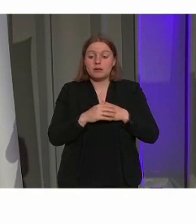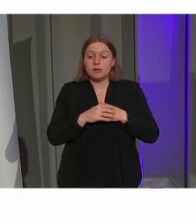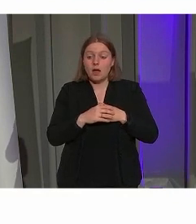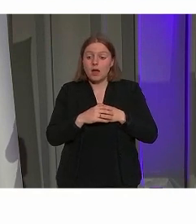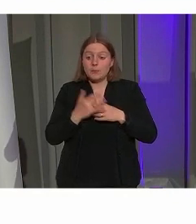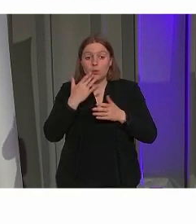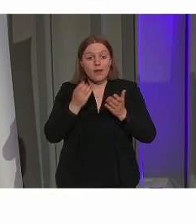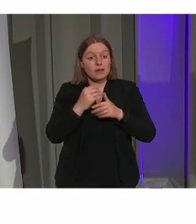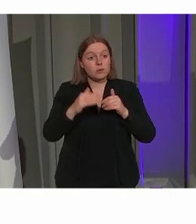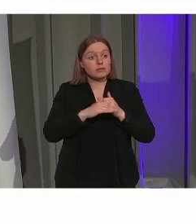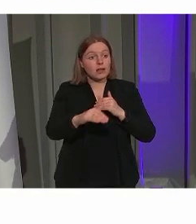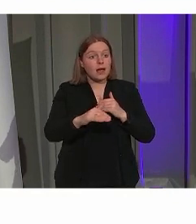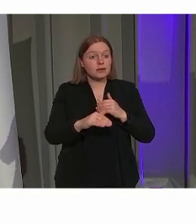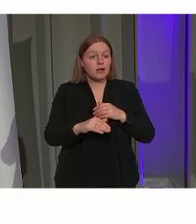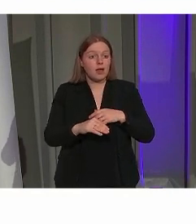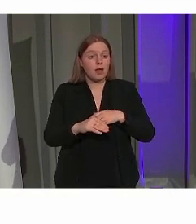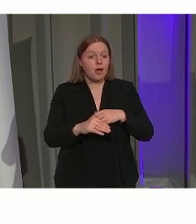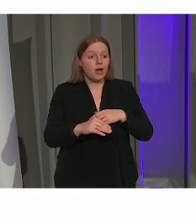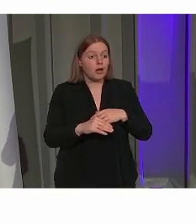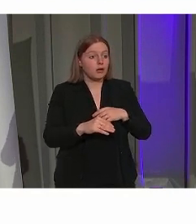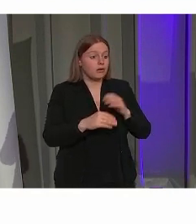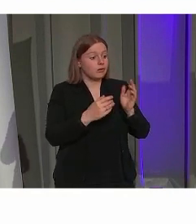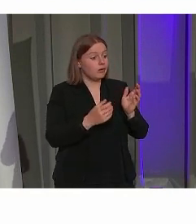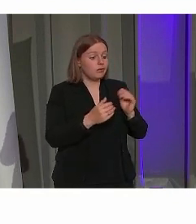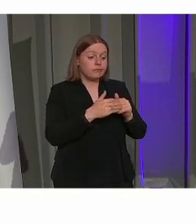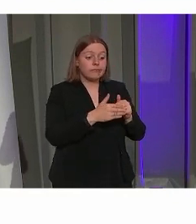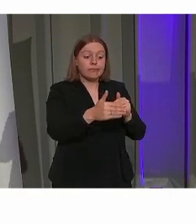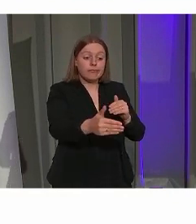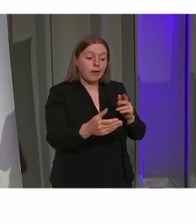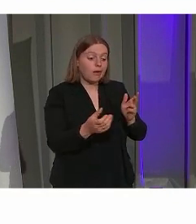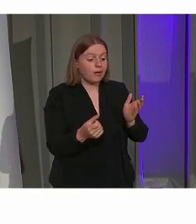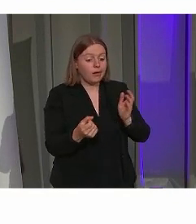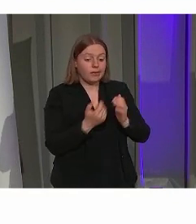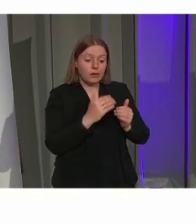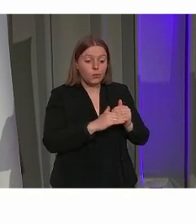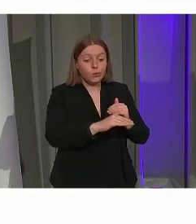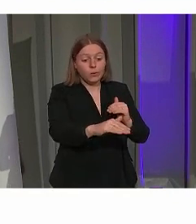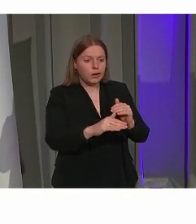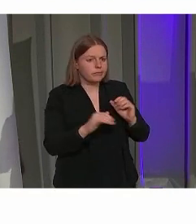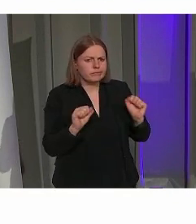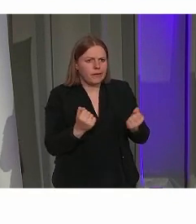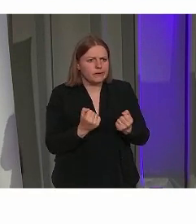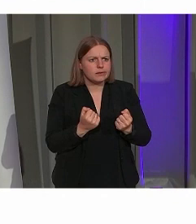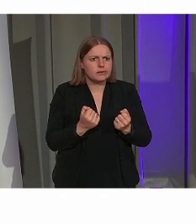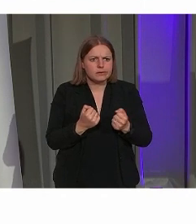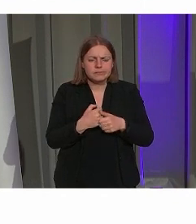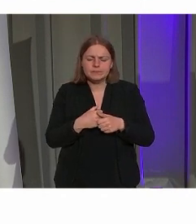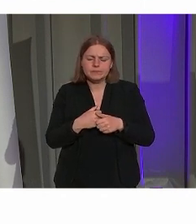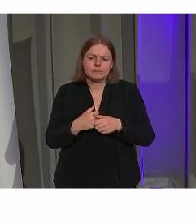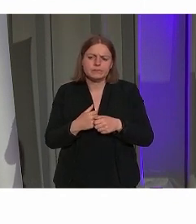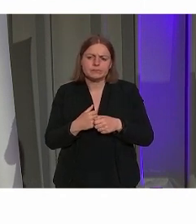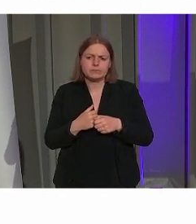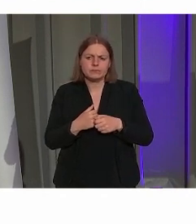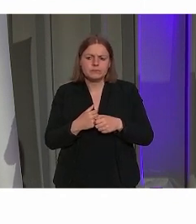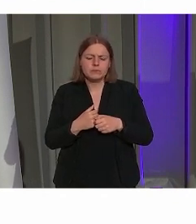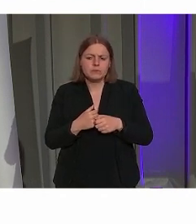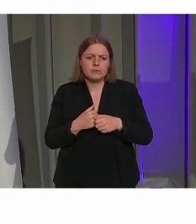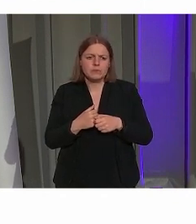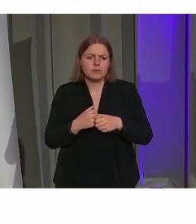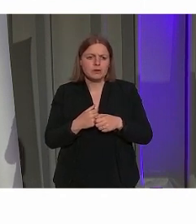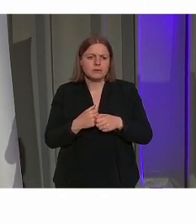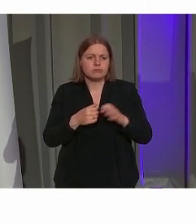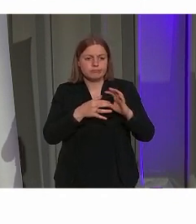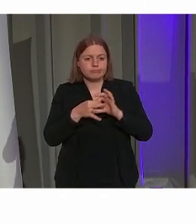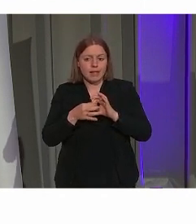This means that when you do a reconstruction, you cannot reconstruct everything from the facade